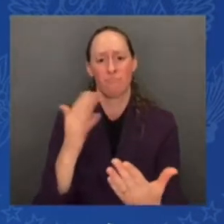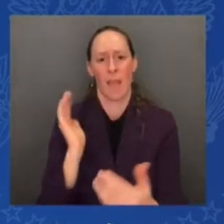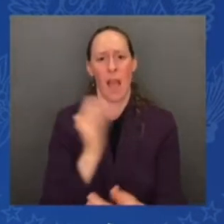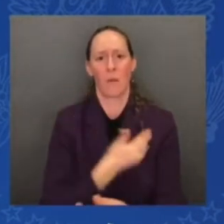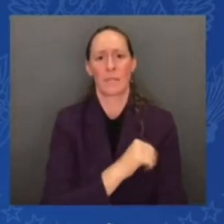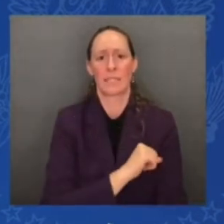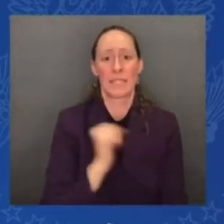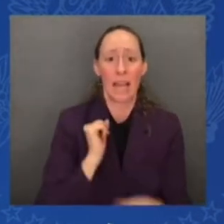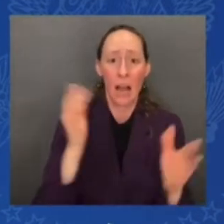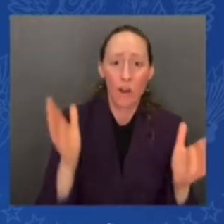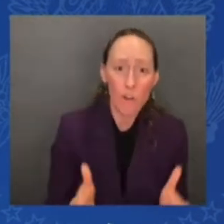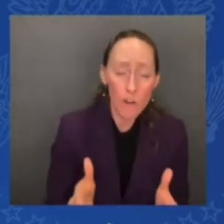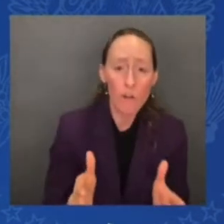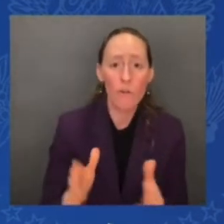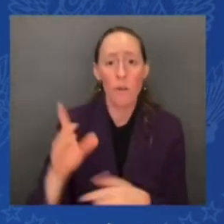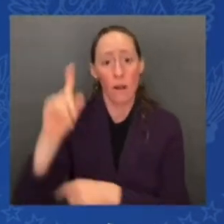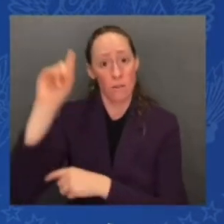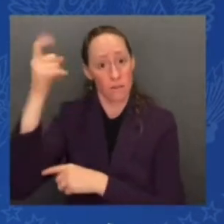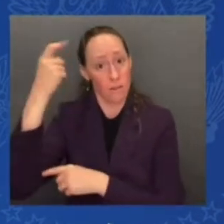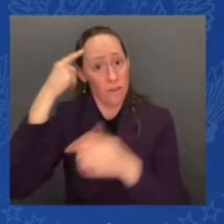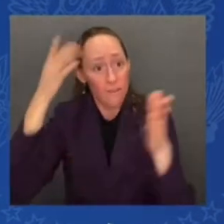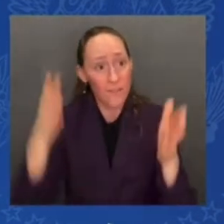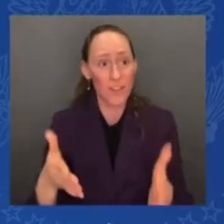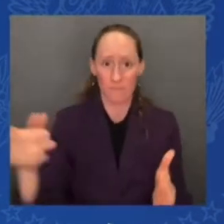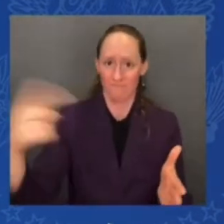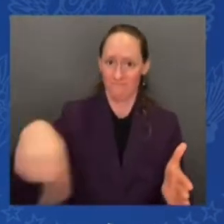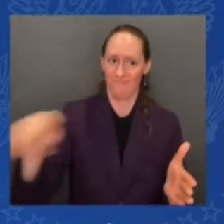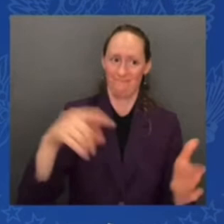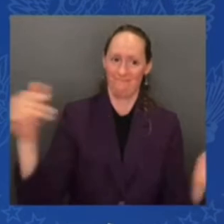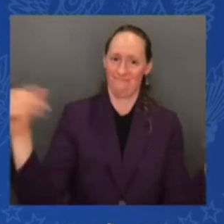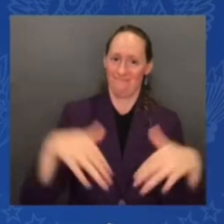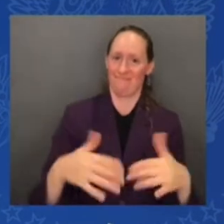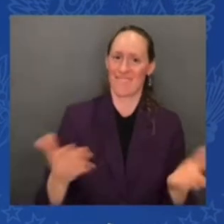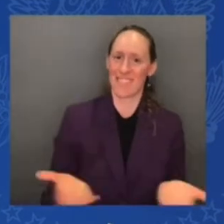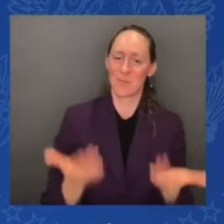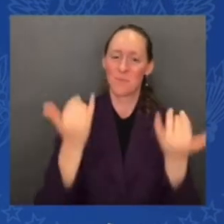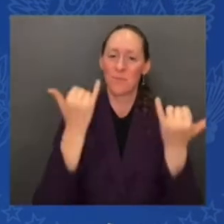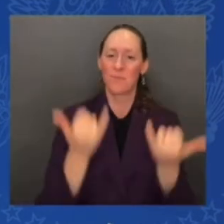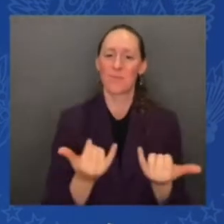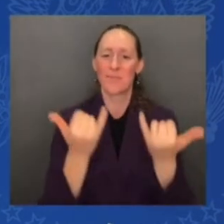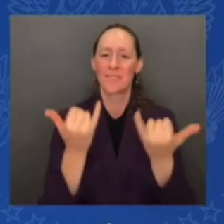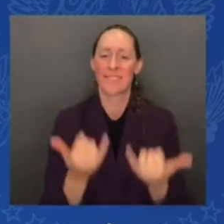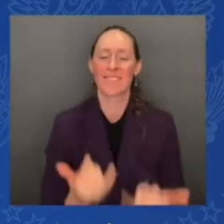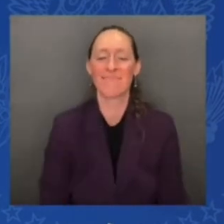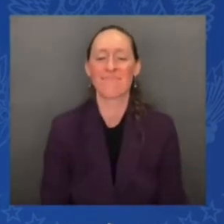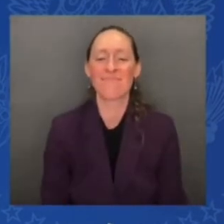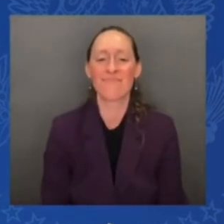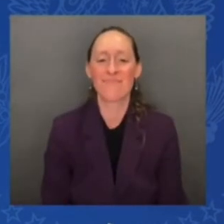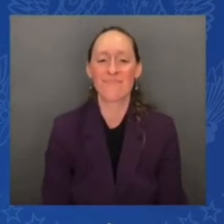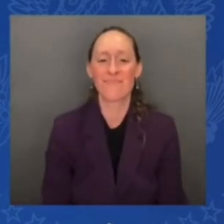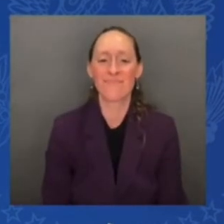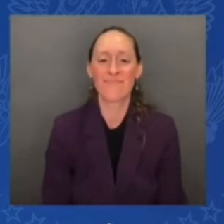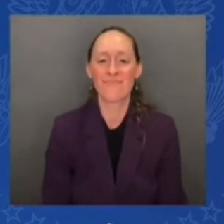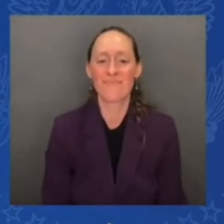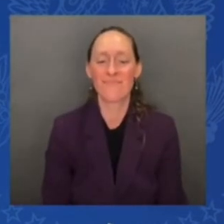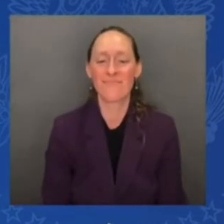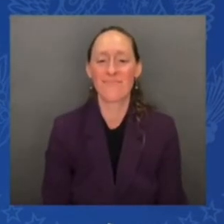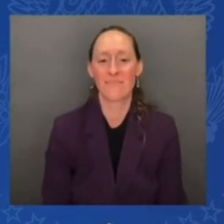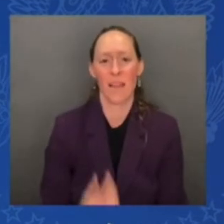also our great friends and partners from GE Vernova who made it happen also. So thank you very much.